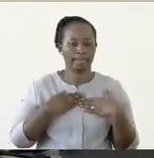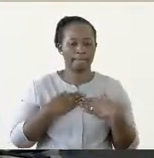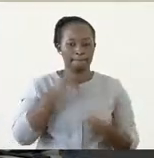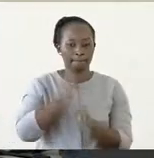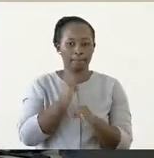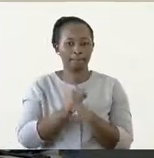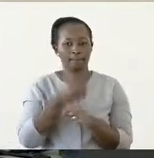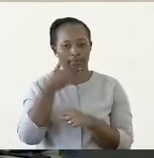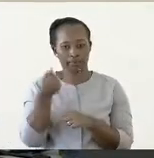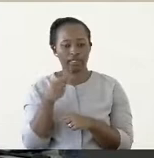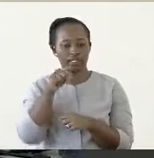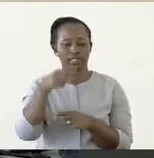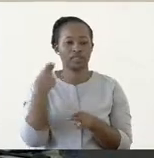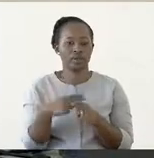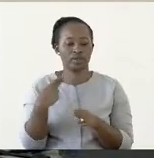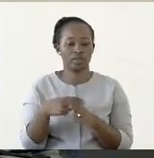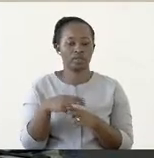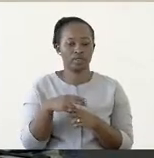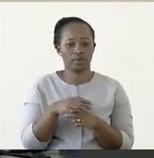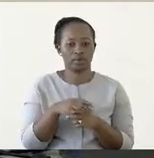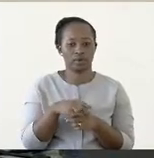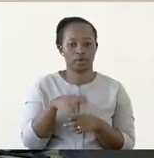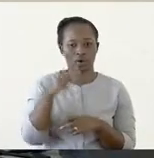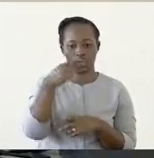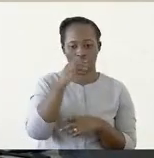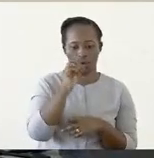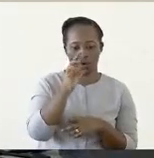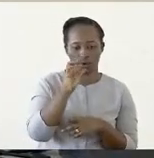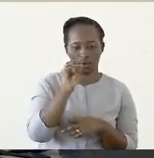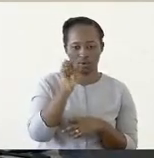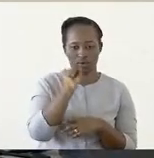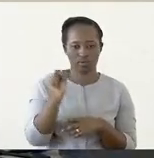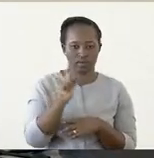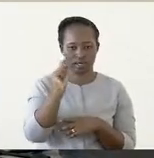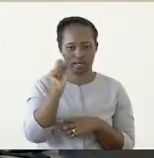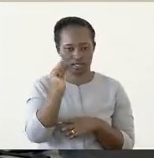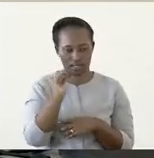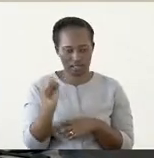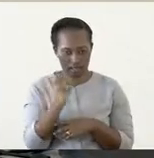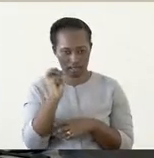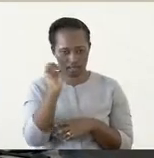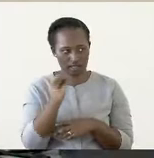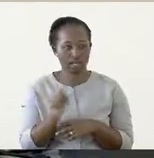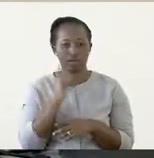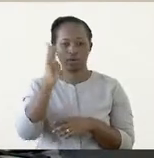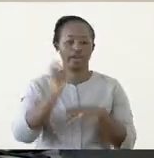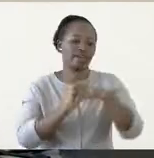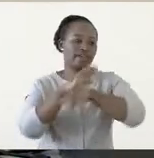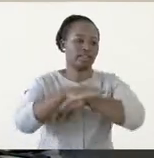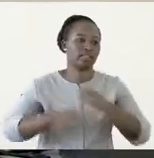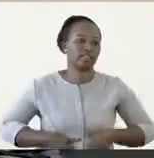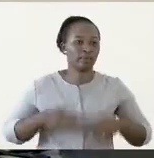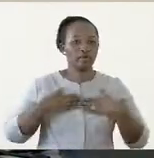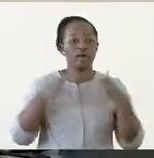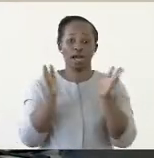the body operates best, these are called homeostasis. If these things are not kept constantly, it will affect the body metabolism as well as it will affect